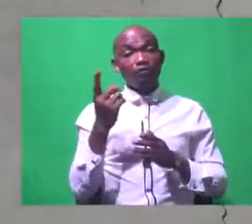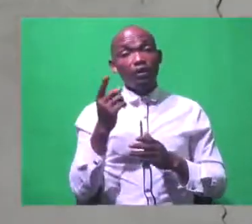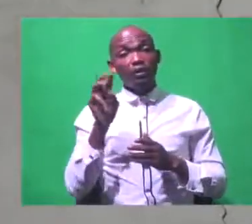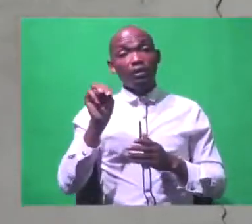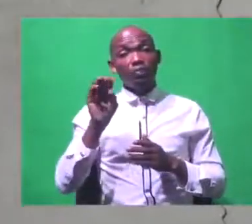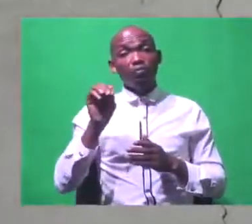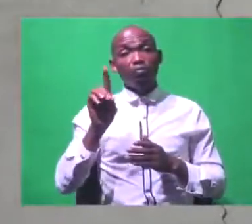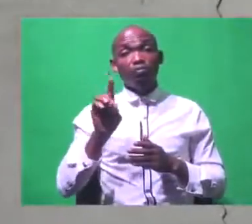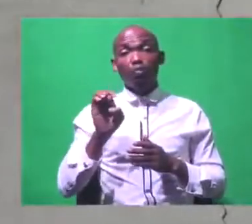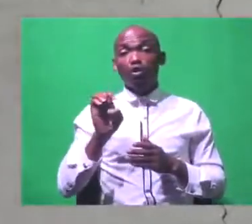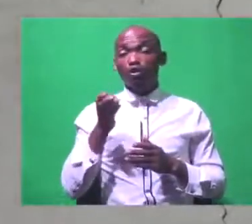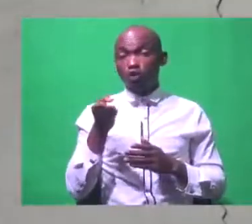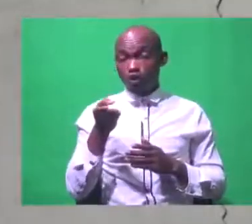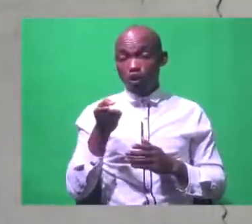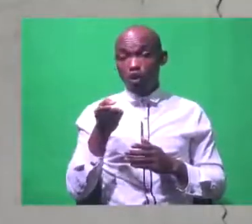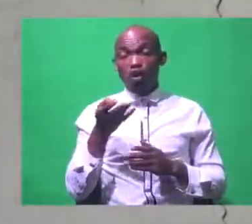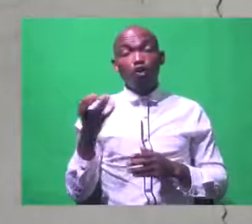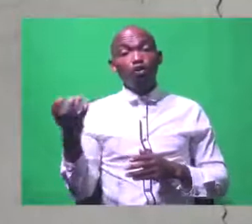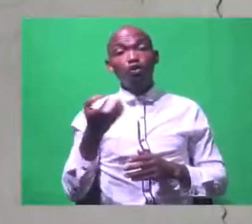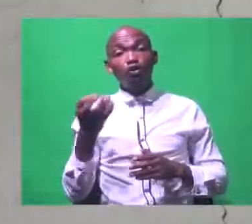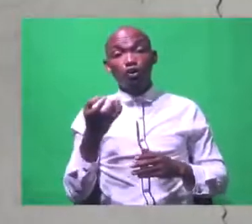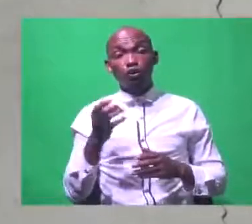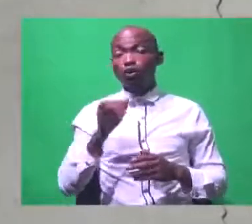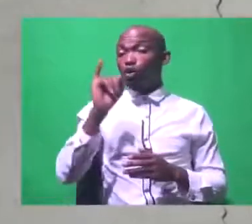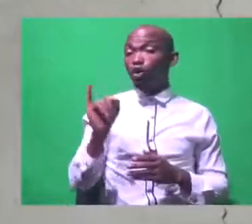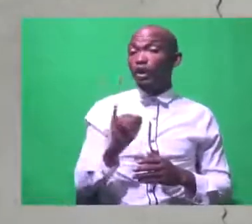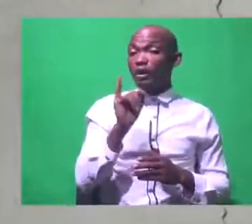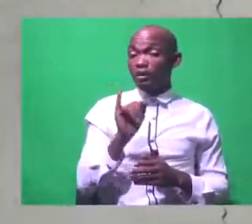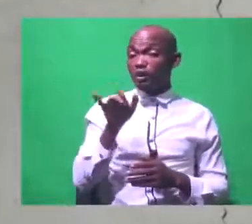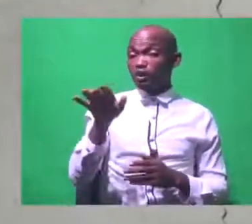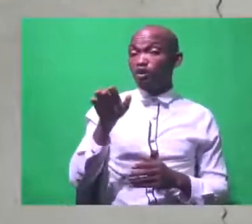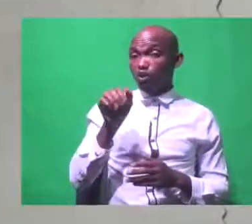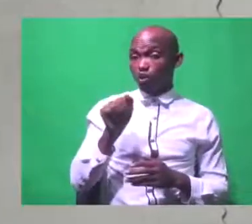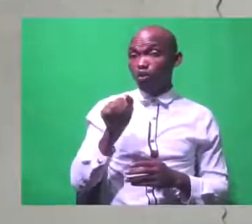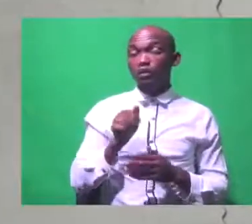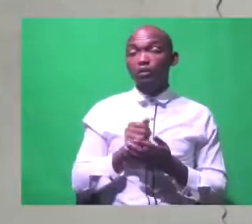of production or the first social organization called